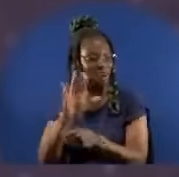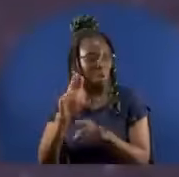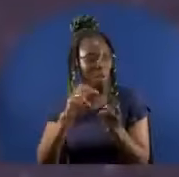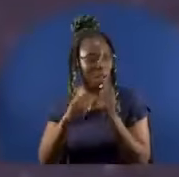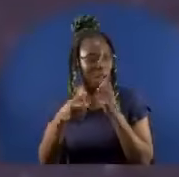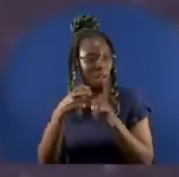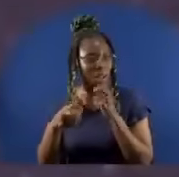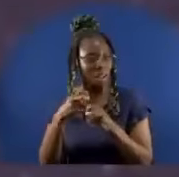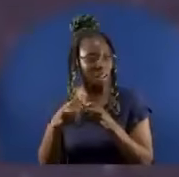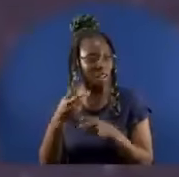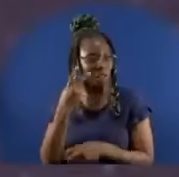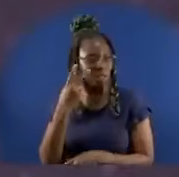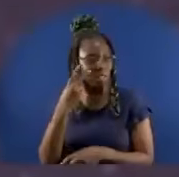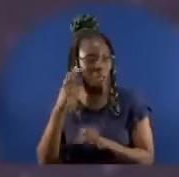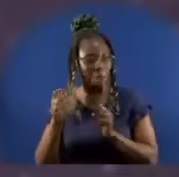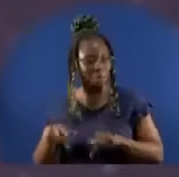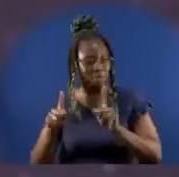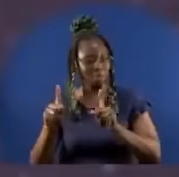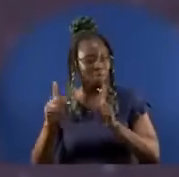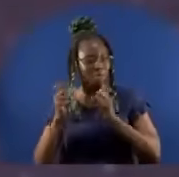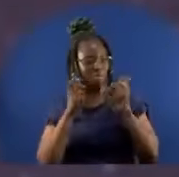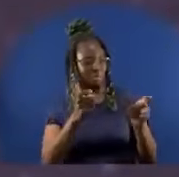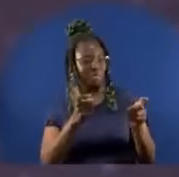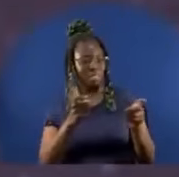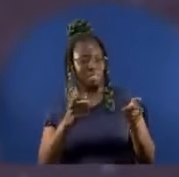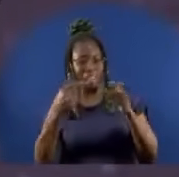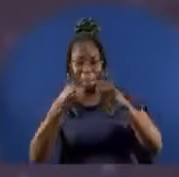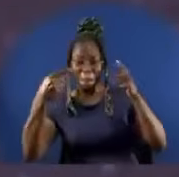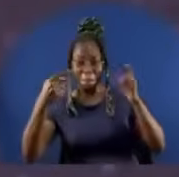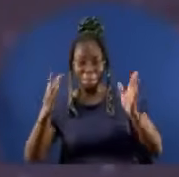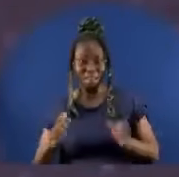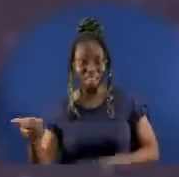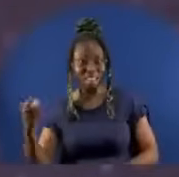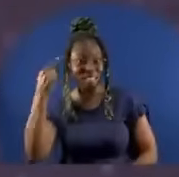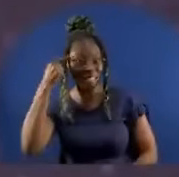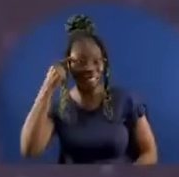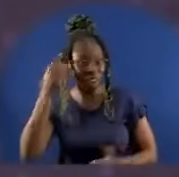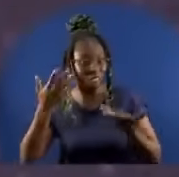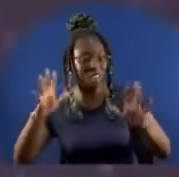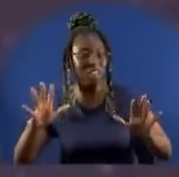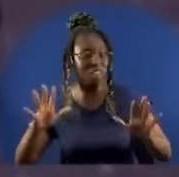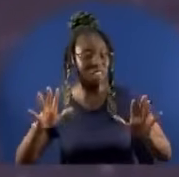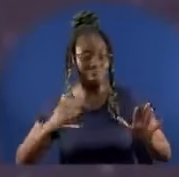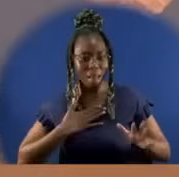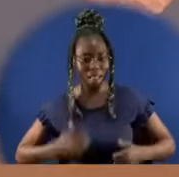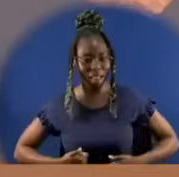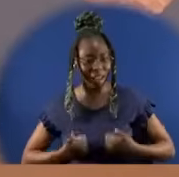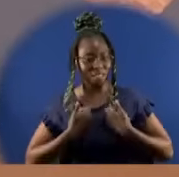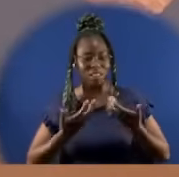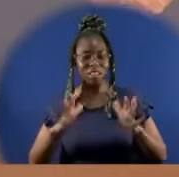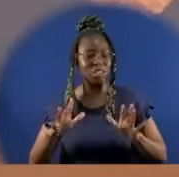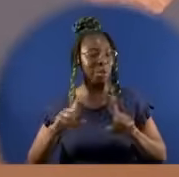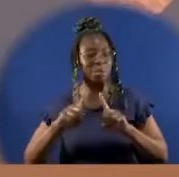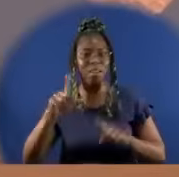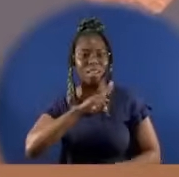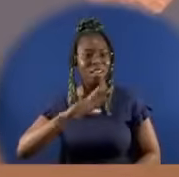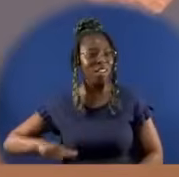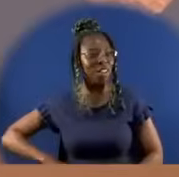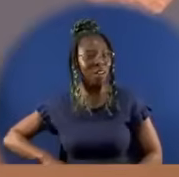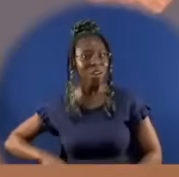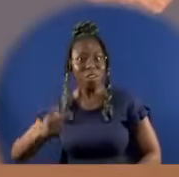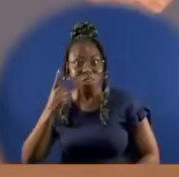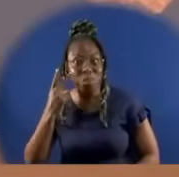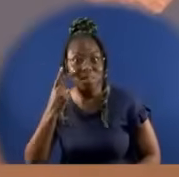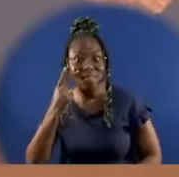how he made a way? My enemy thought it was over for me, but the Lord said not so. You see how he worked it